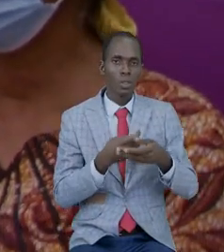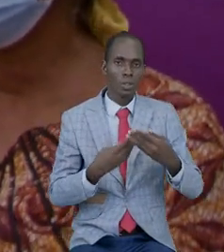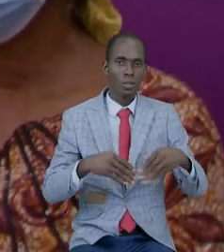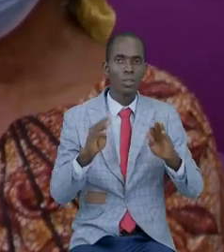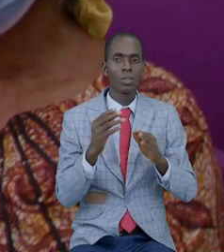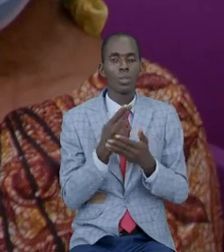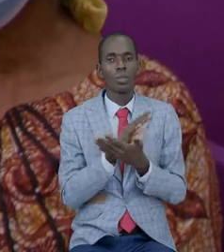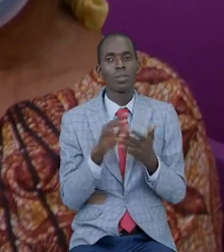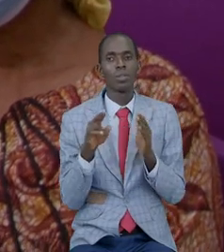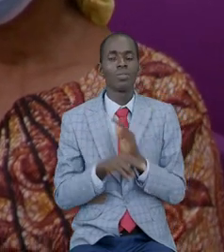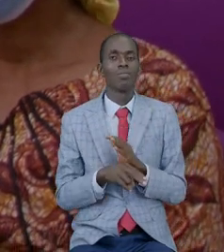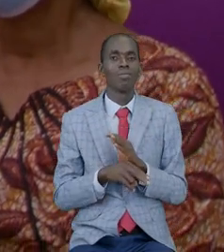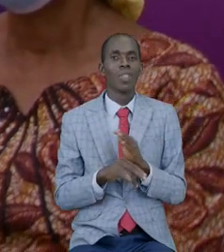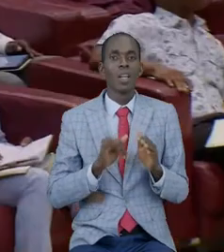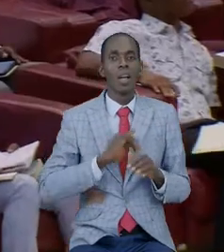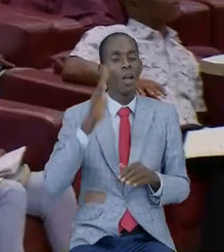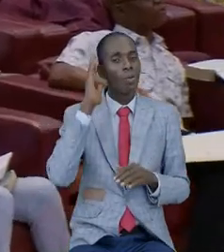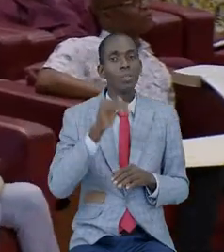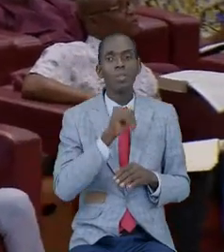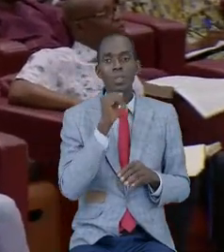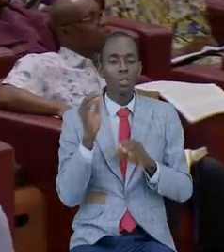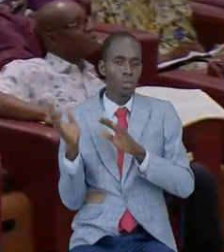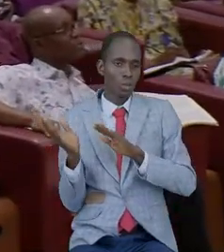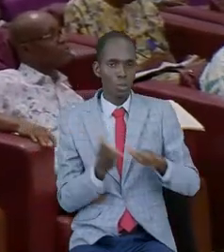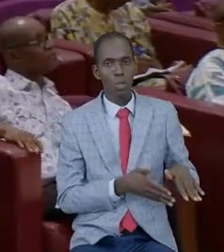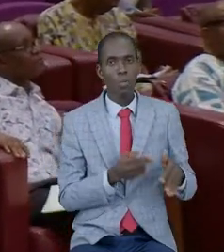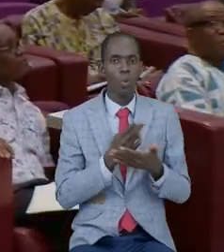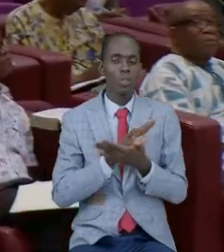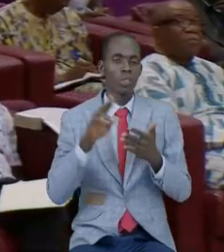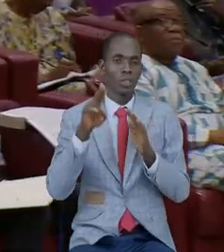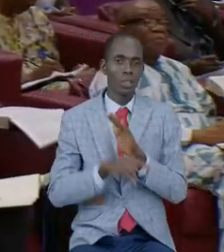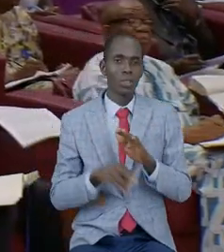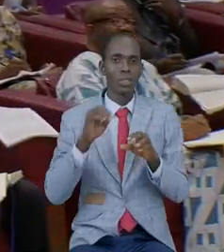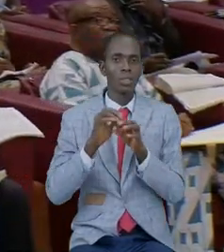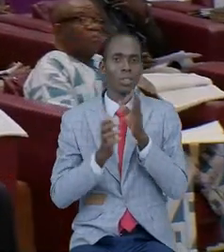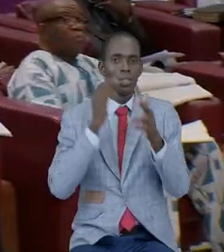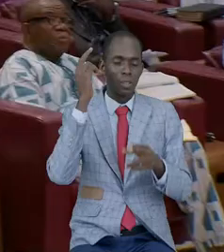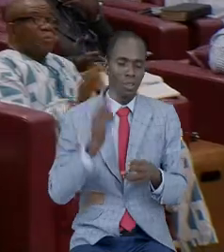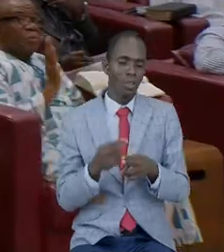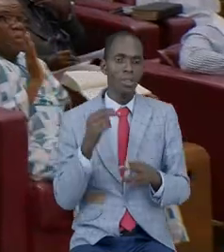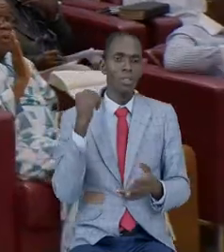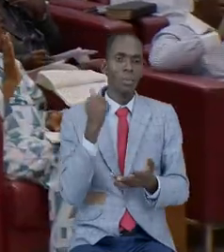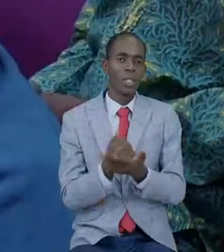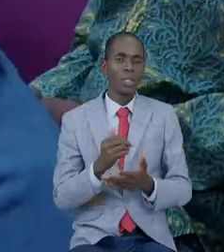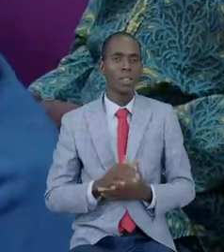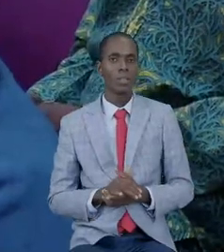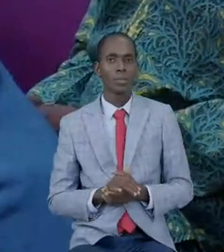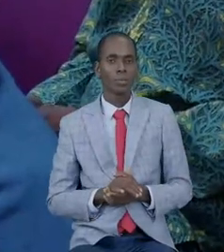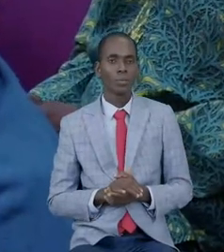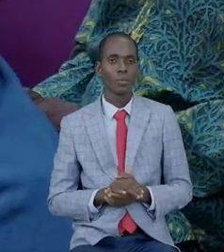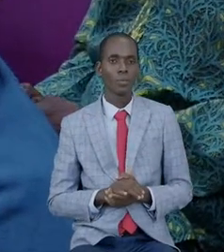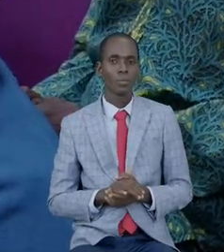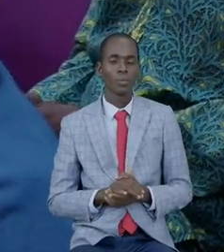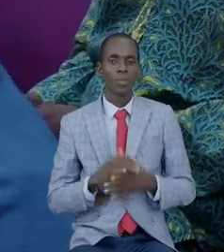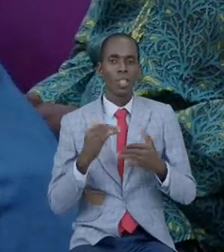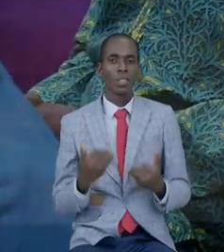i will not drop holiness you will not draw holiness in jesus name but